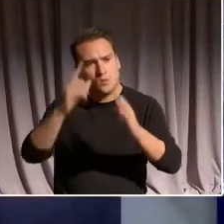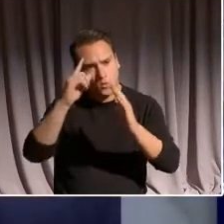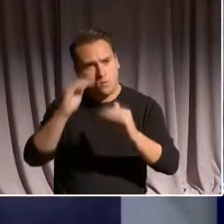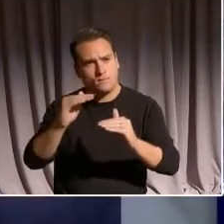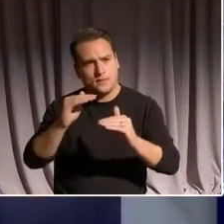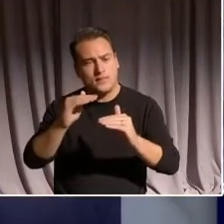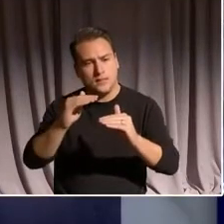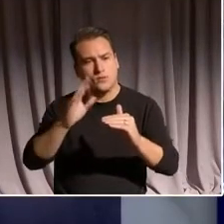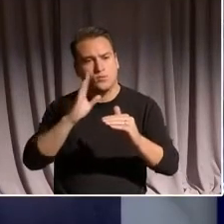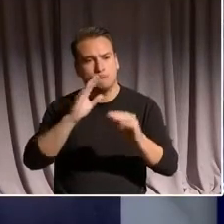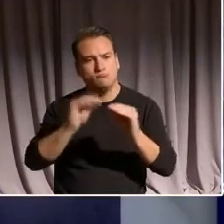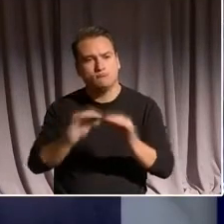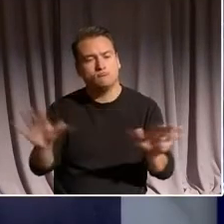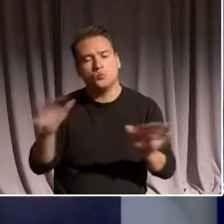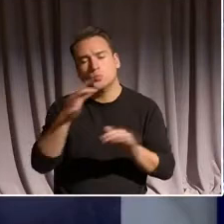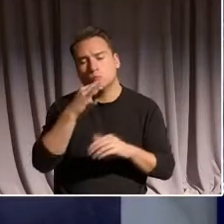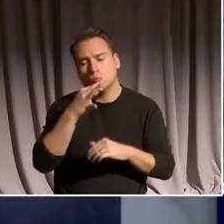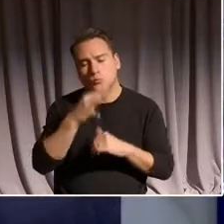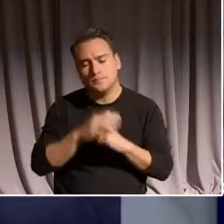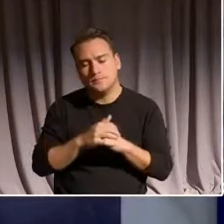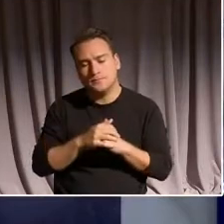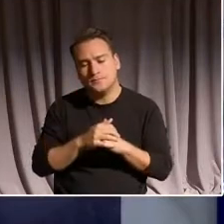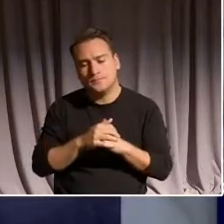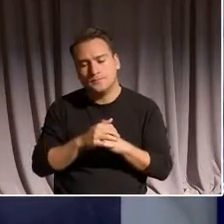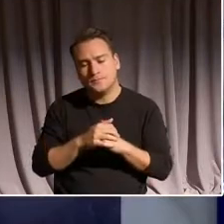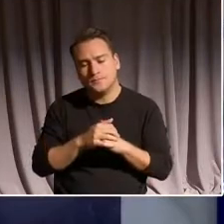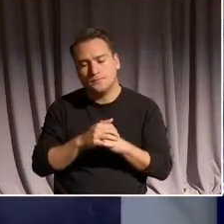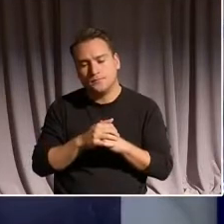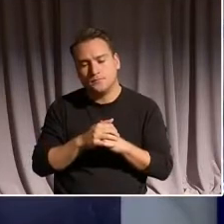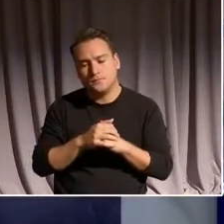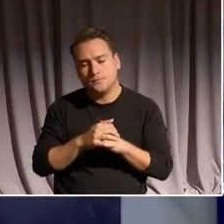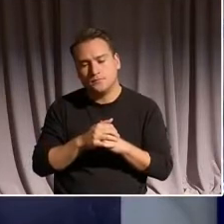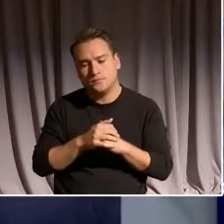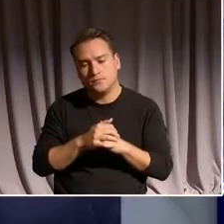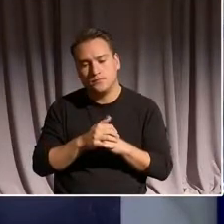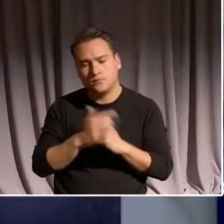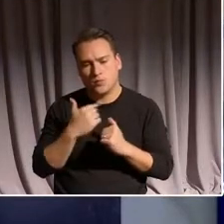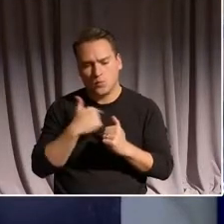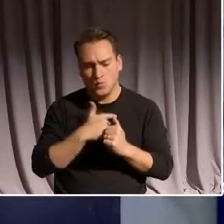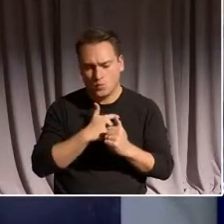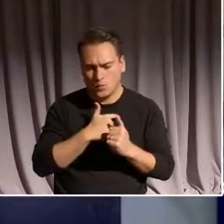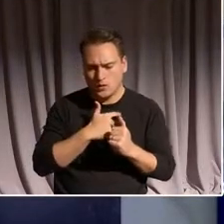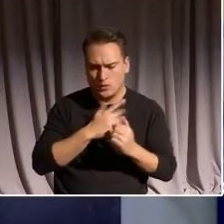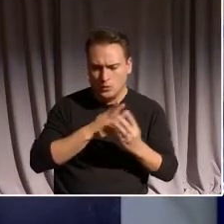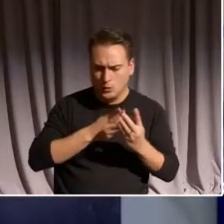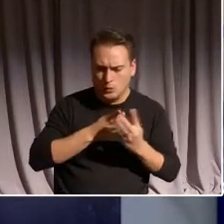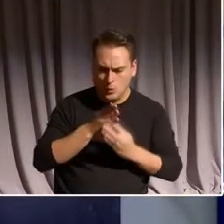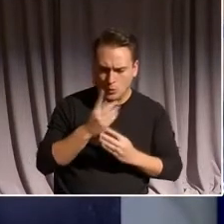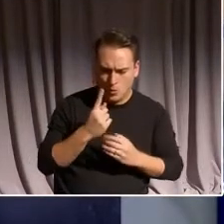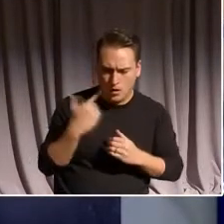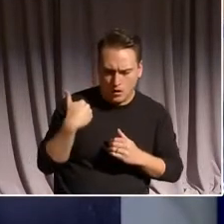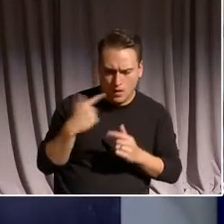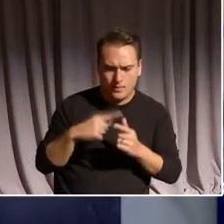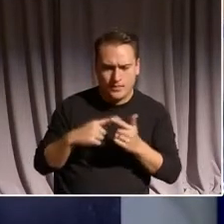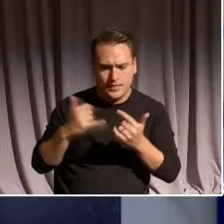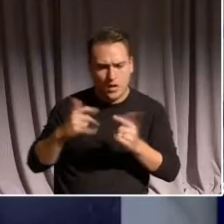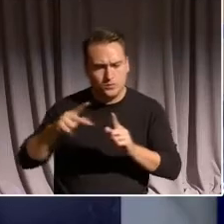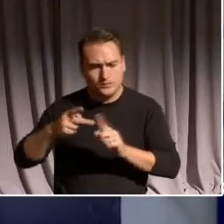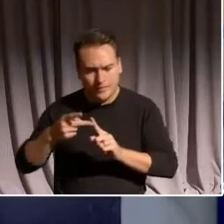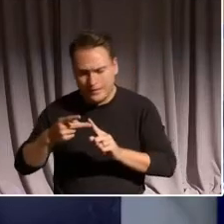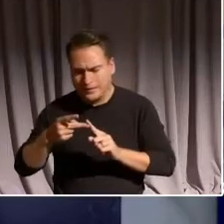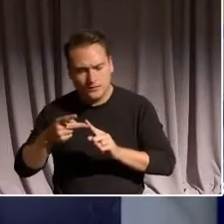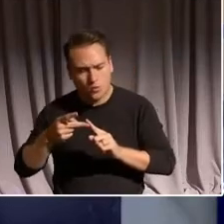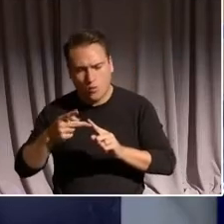of time. We've been through one actuarial, I guess we're going through another one, but I think a lot